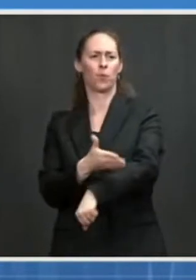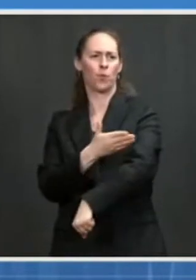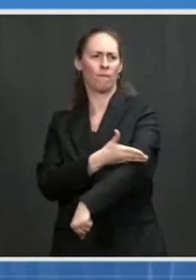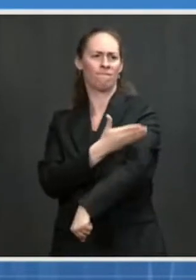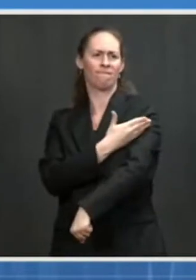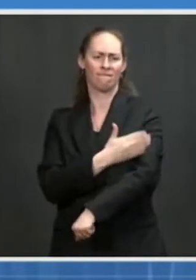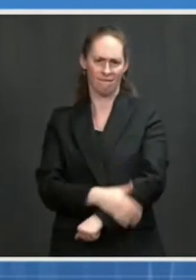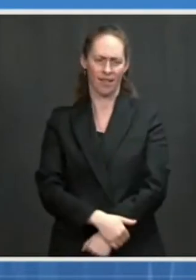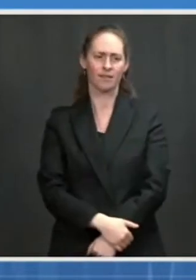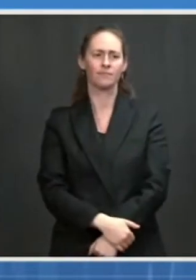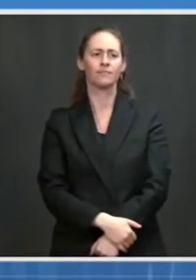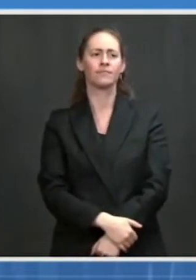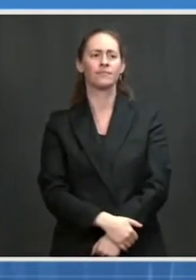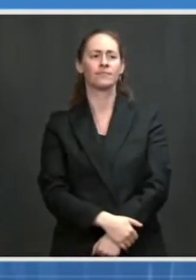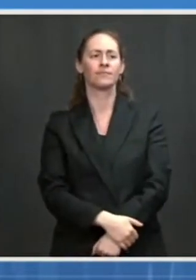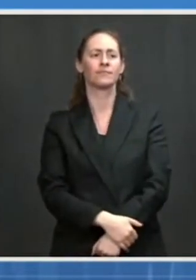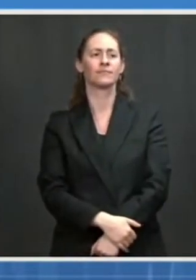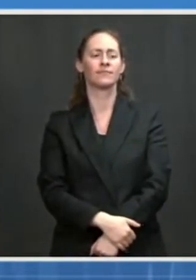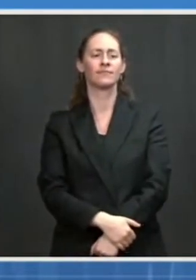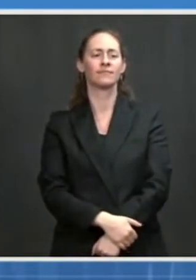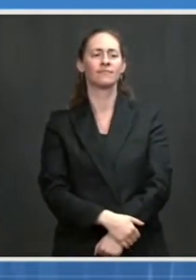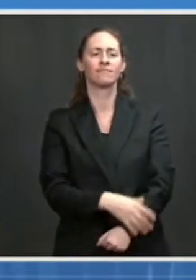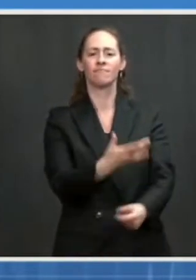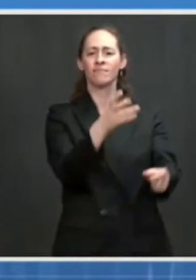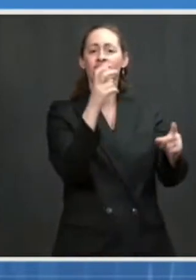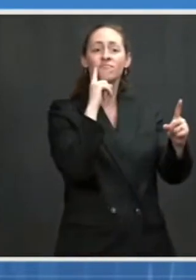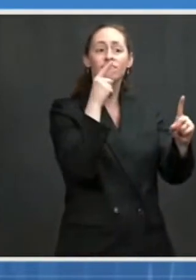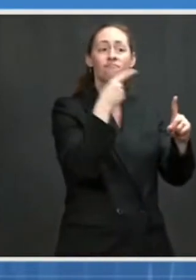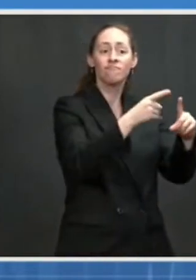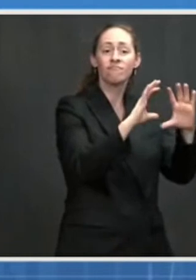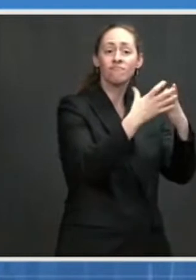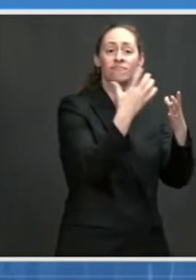vaccination, cases have dropped by 45%.